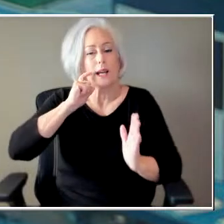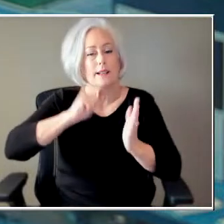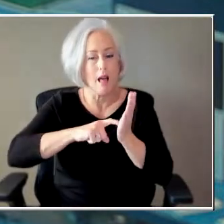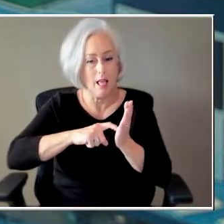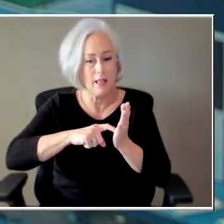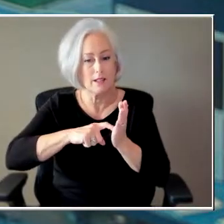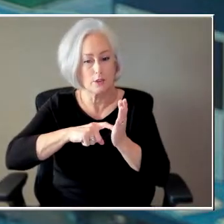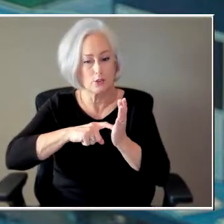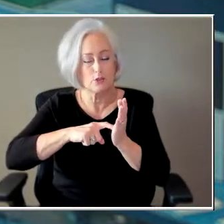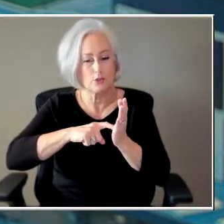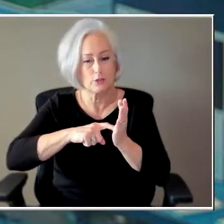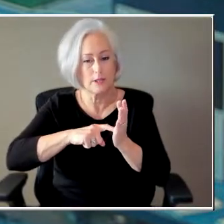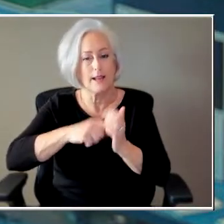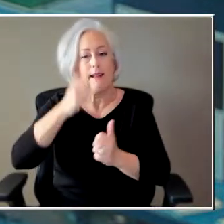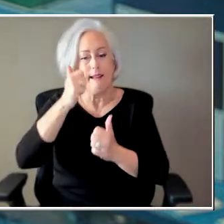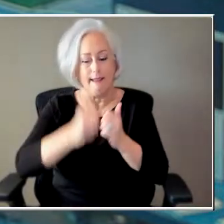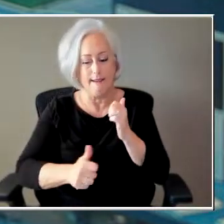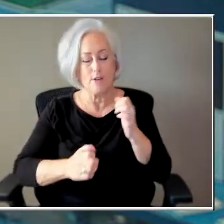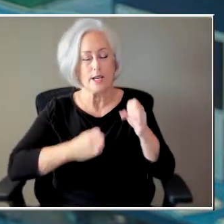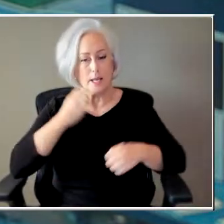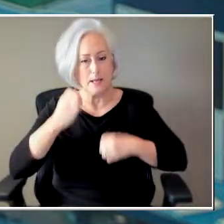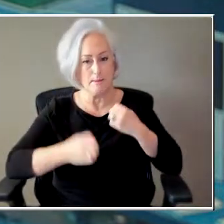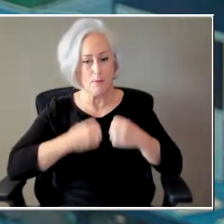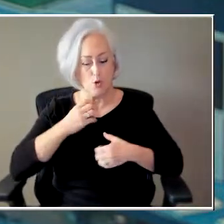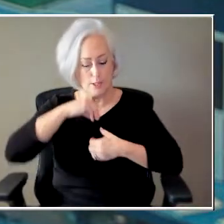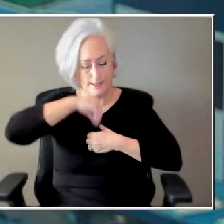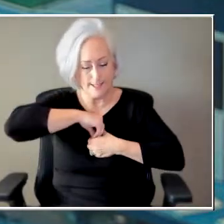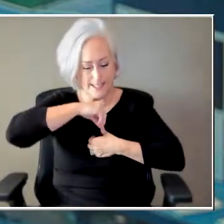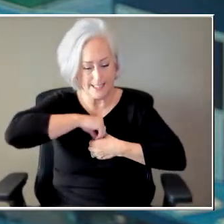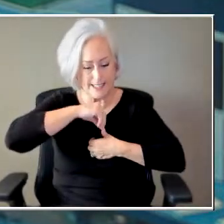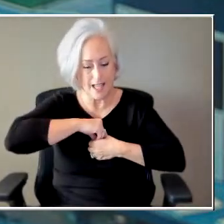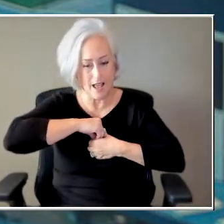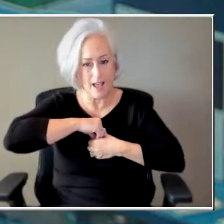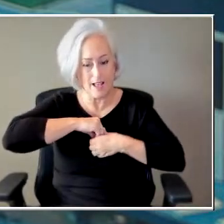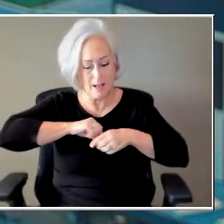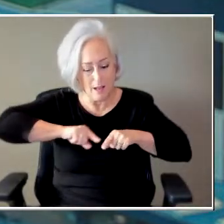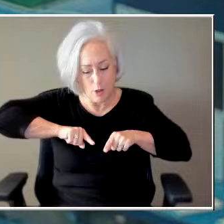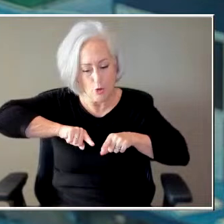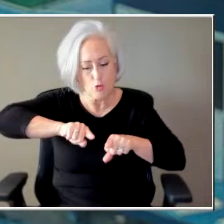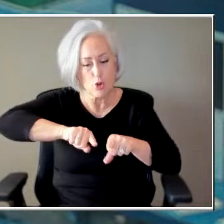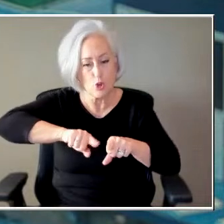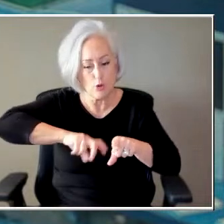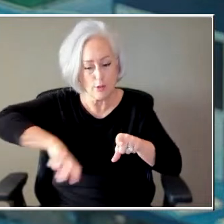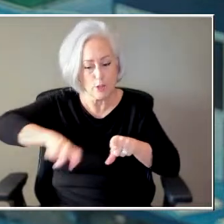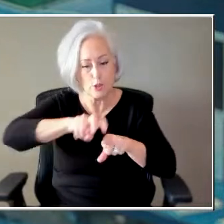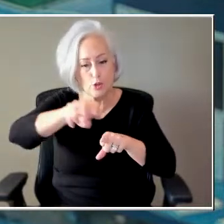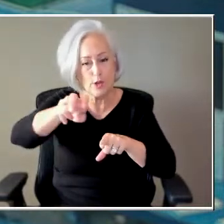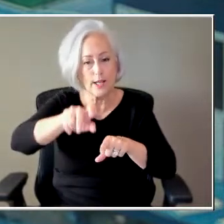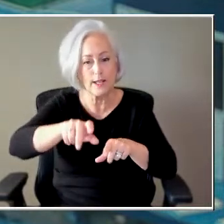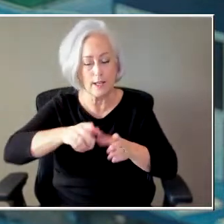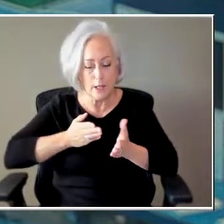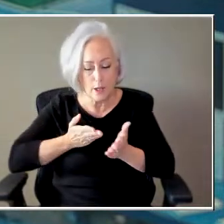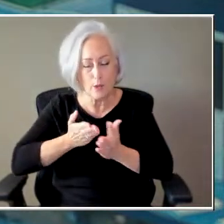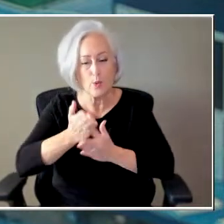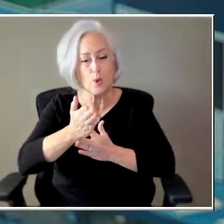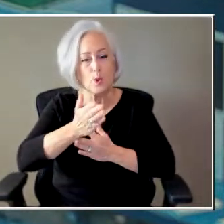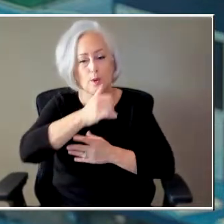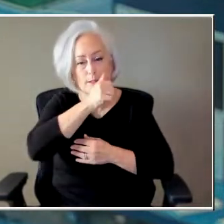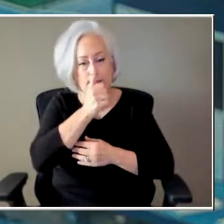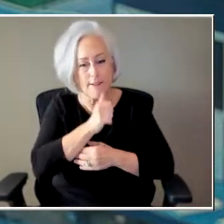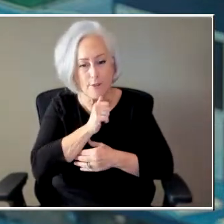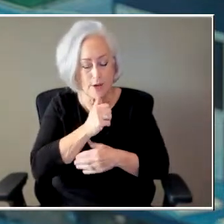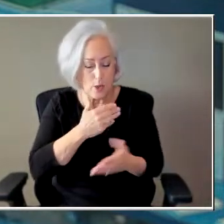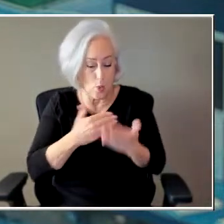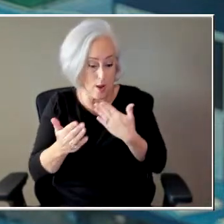acknowledging every emotion that you feel when going through these times of, suffering and whatever type of suffering it is, physically